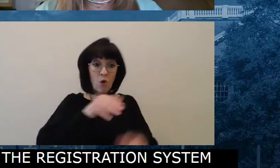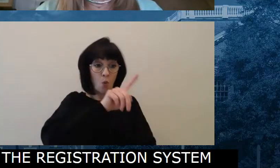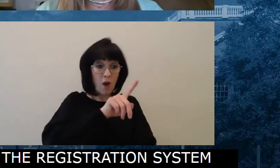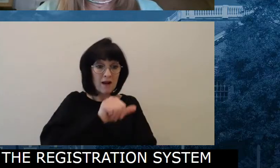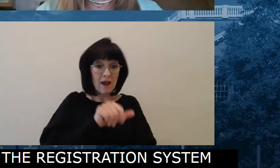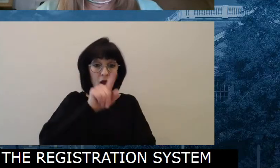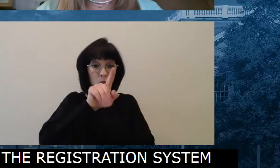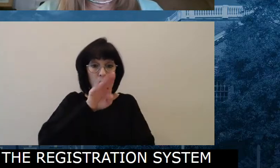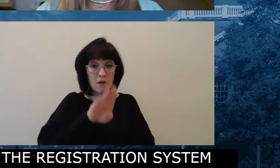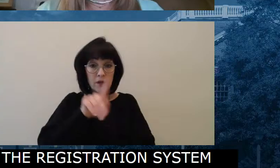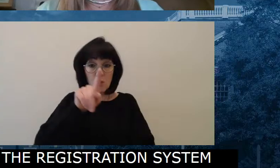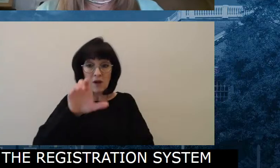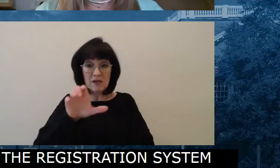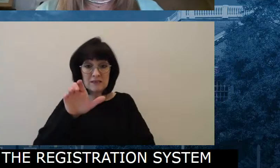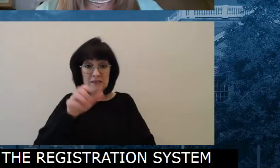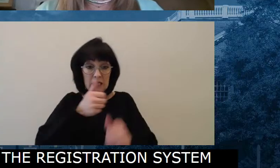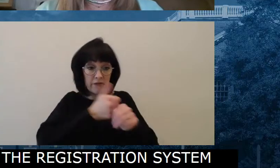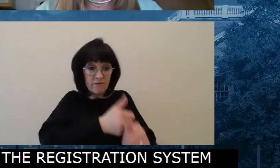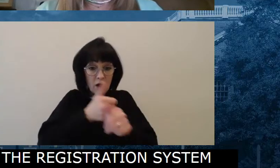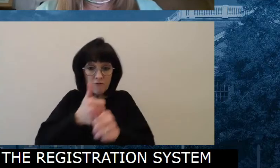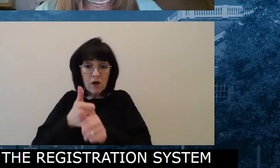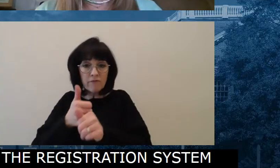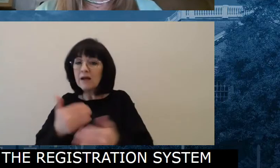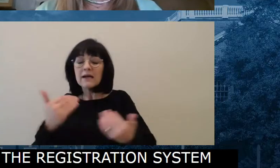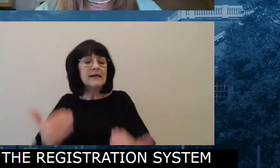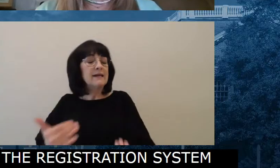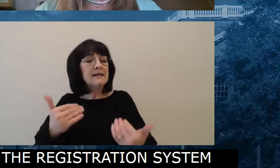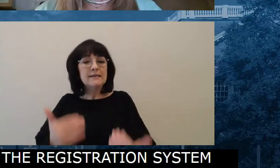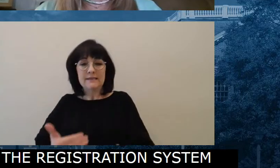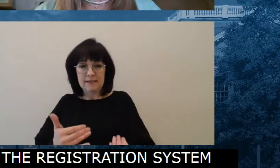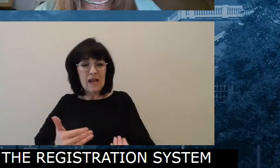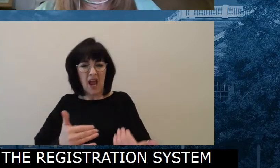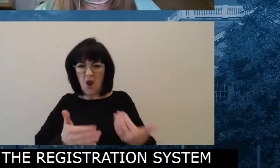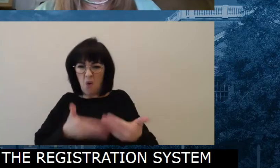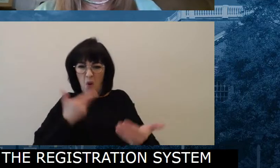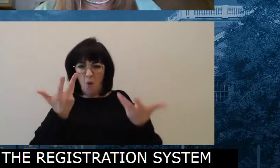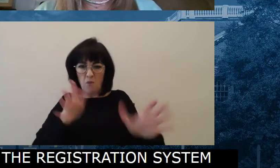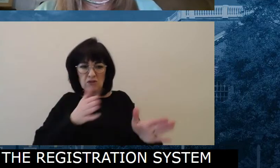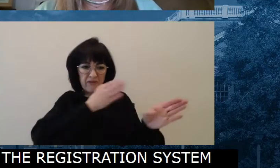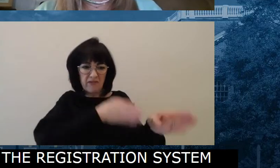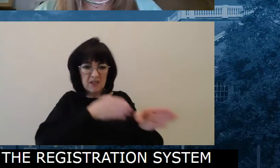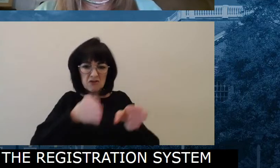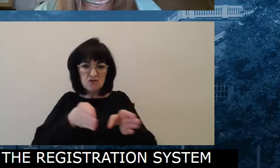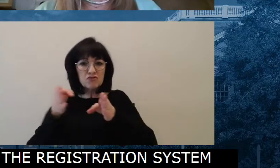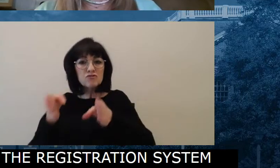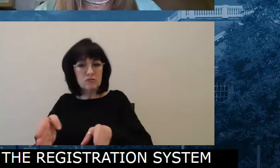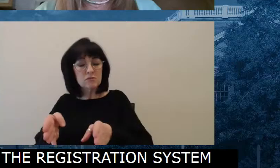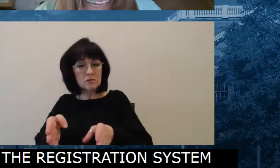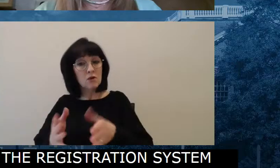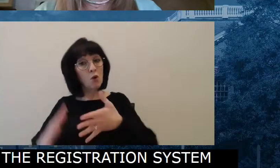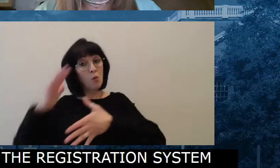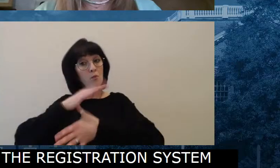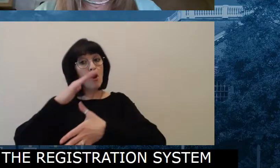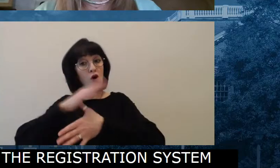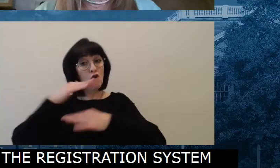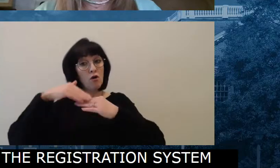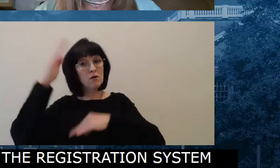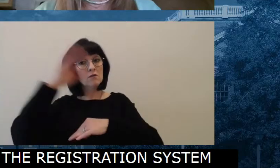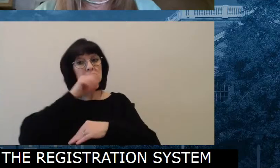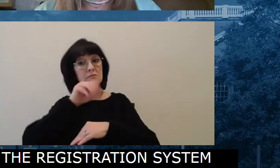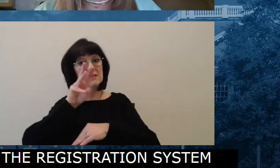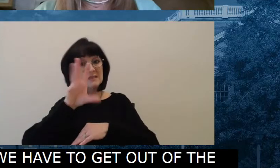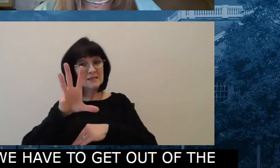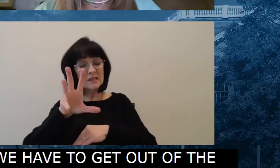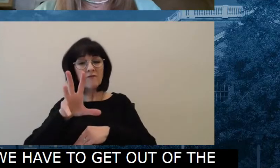in people's arms across the board while meeting our obligation to those with pre-existing conditions,